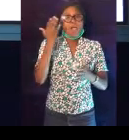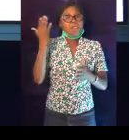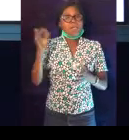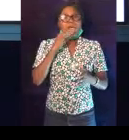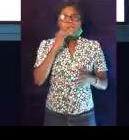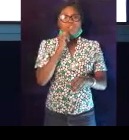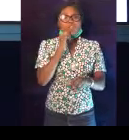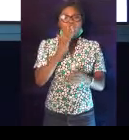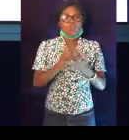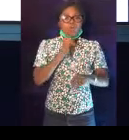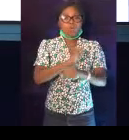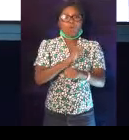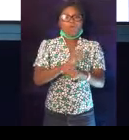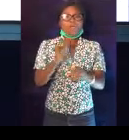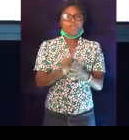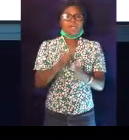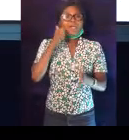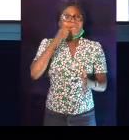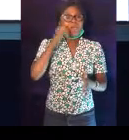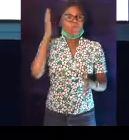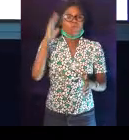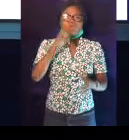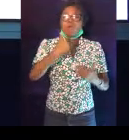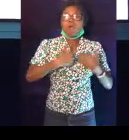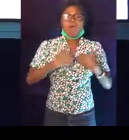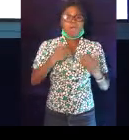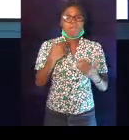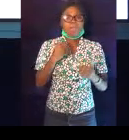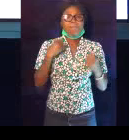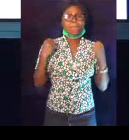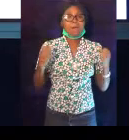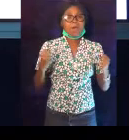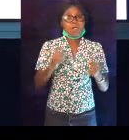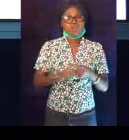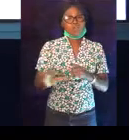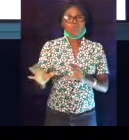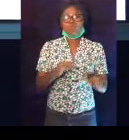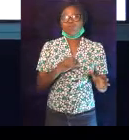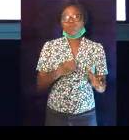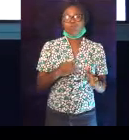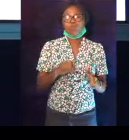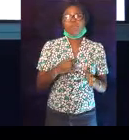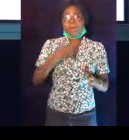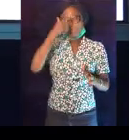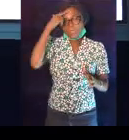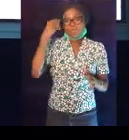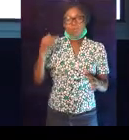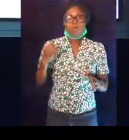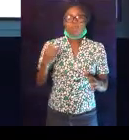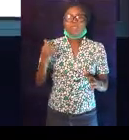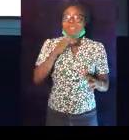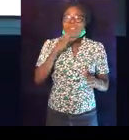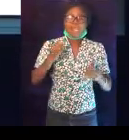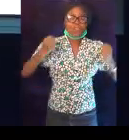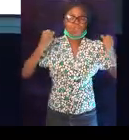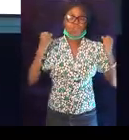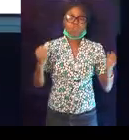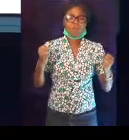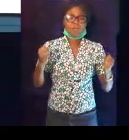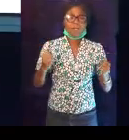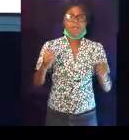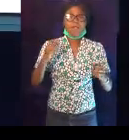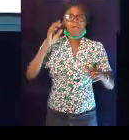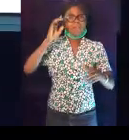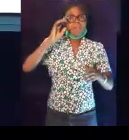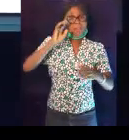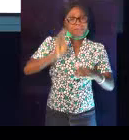jobs that girls will not have the power to do, but boys will get there and easily carry it. So because they tend to be